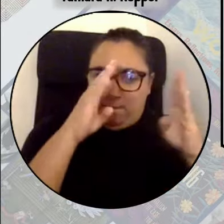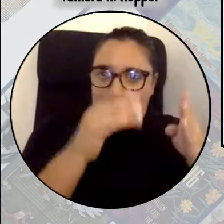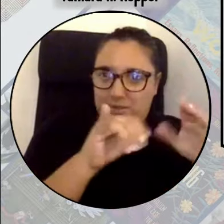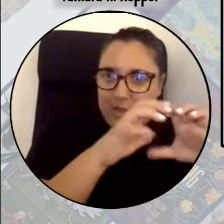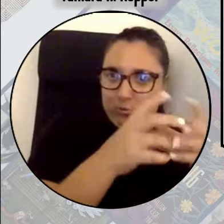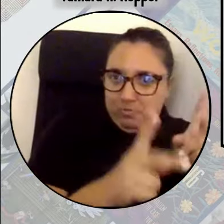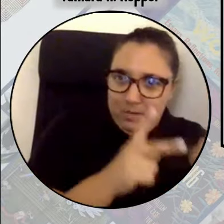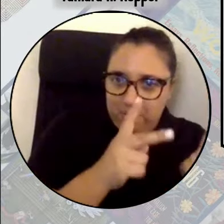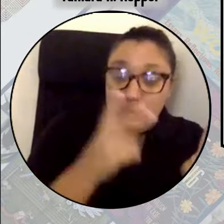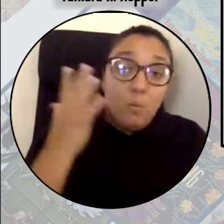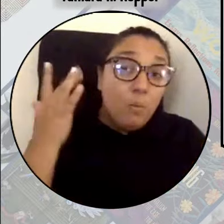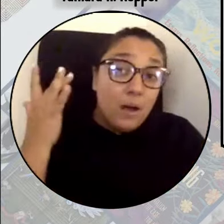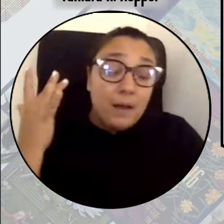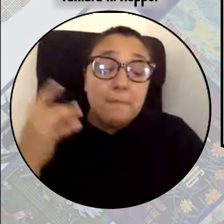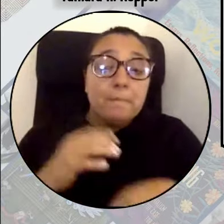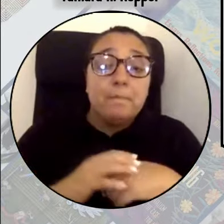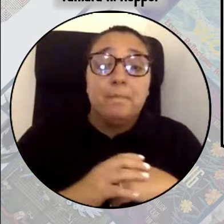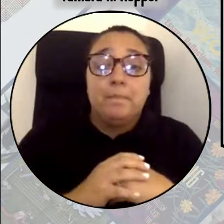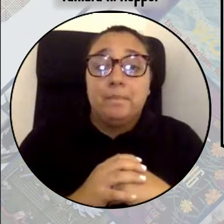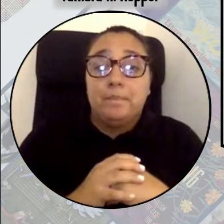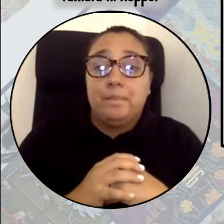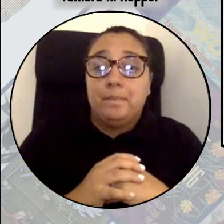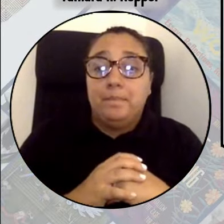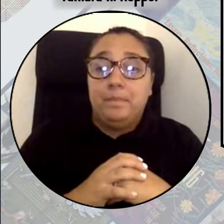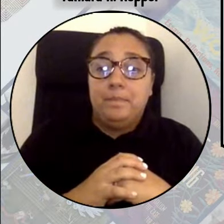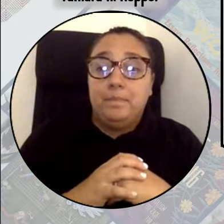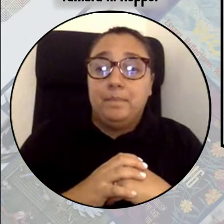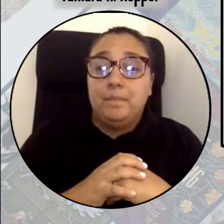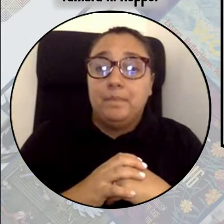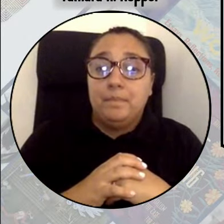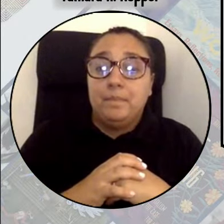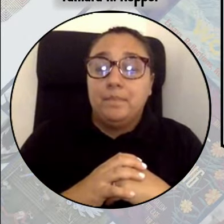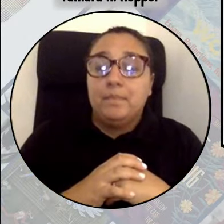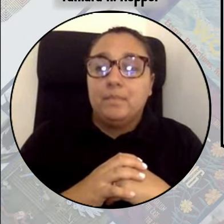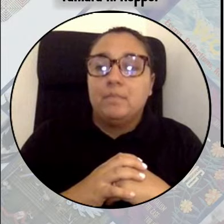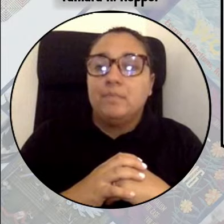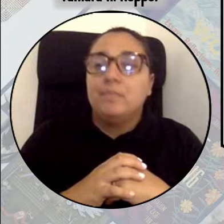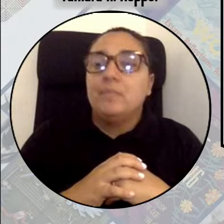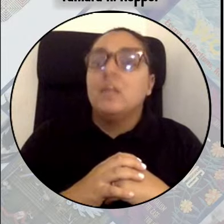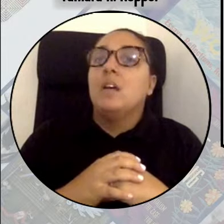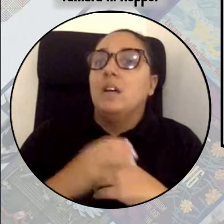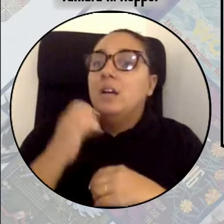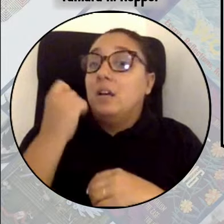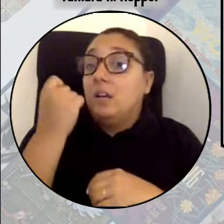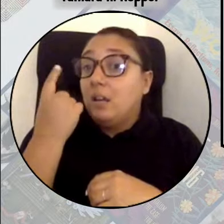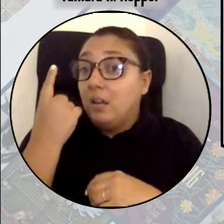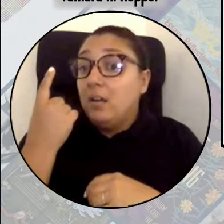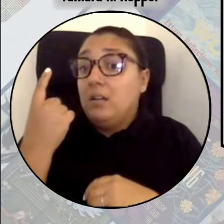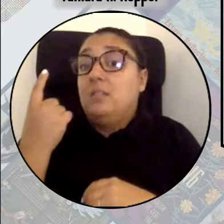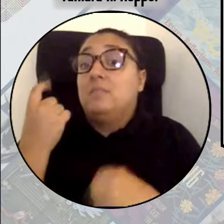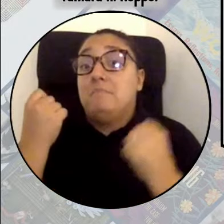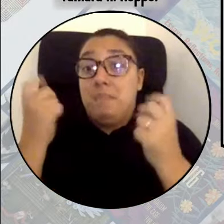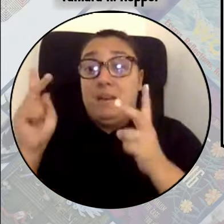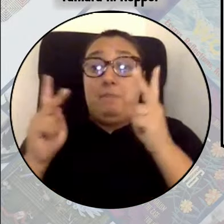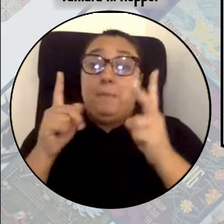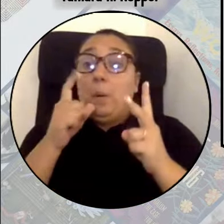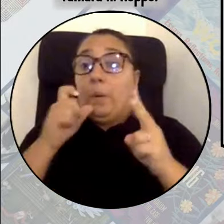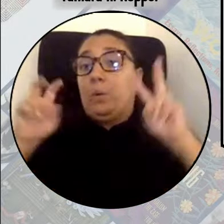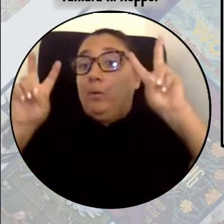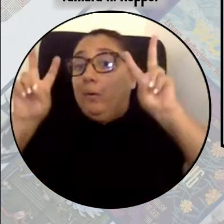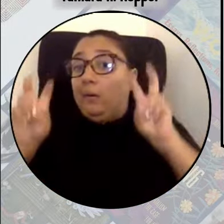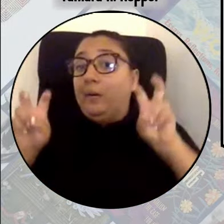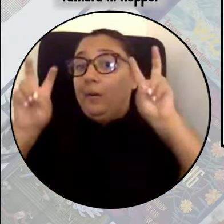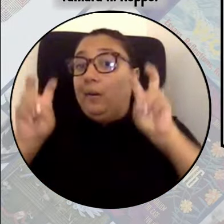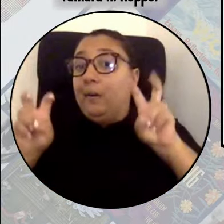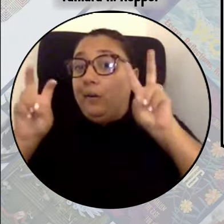of how people, quote unquote, when we talk about illegal immigrants, right? A big part of how people, quote unquote,